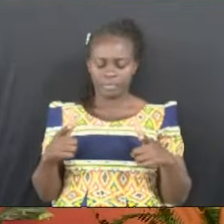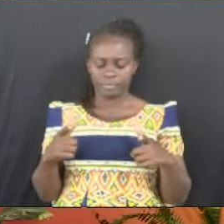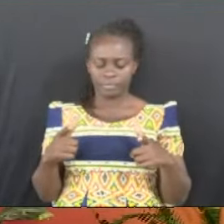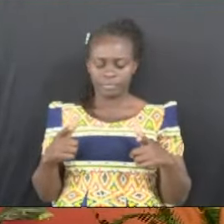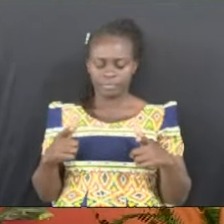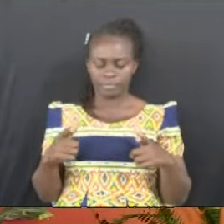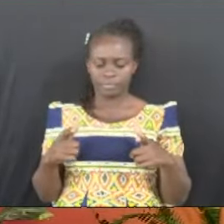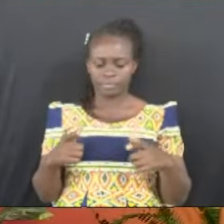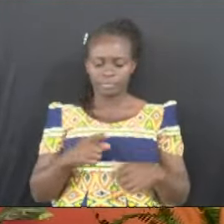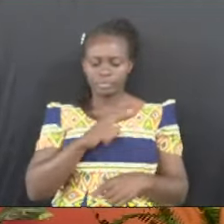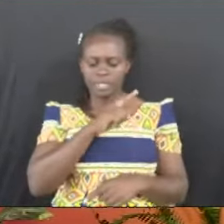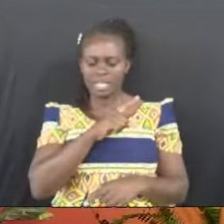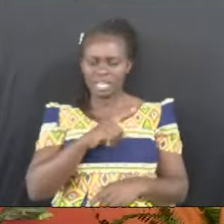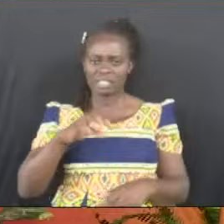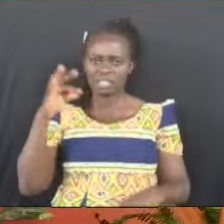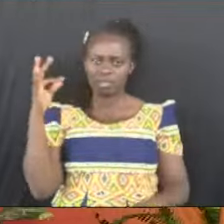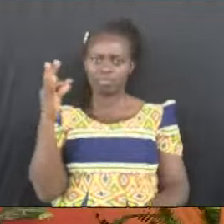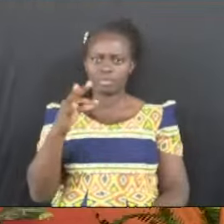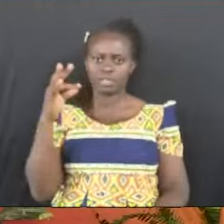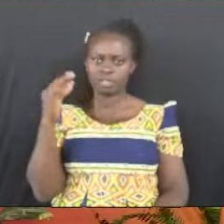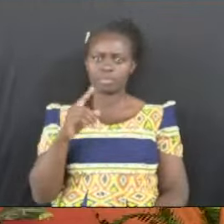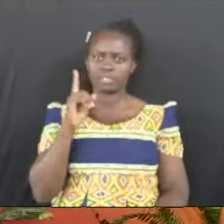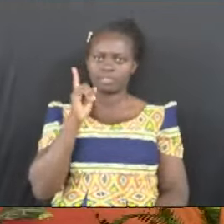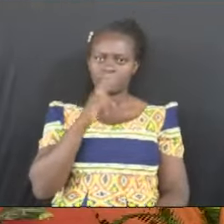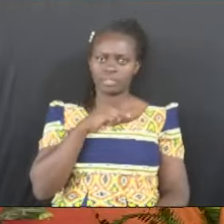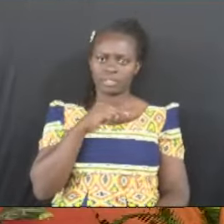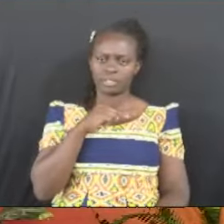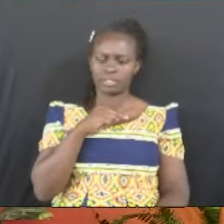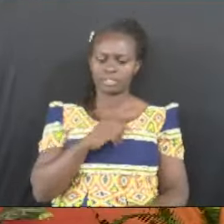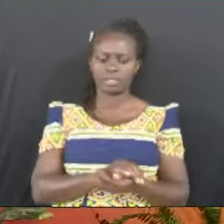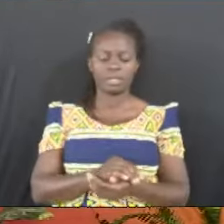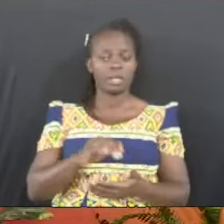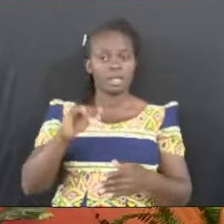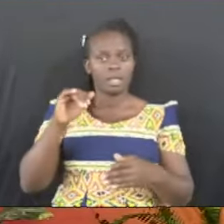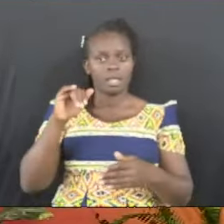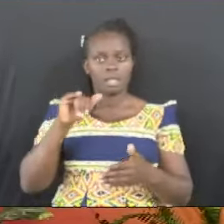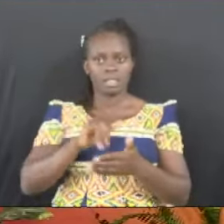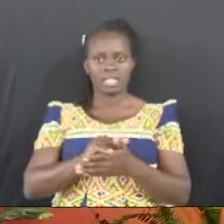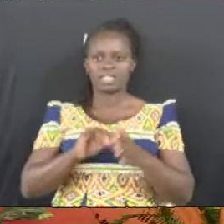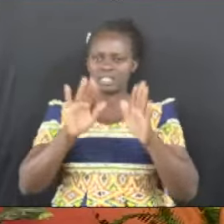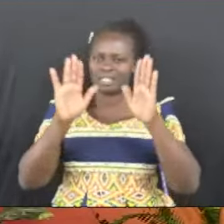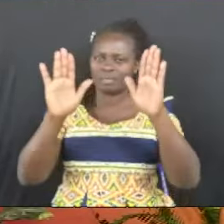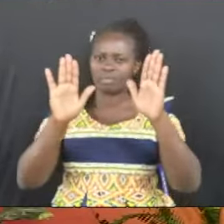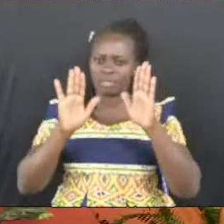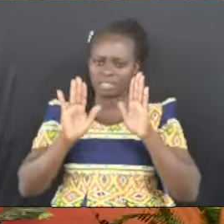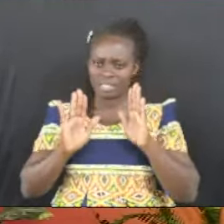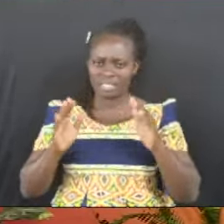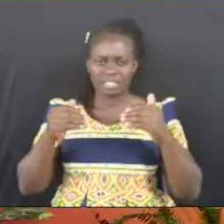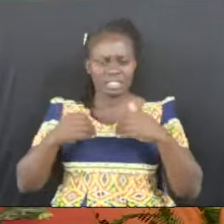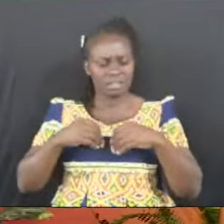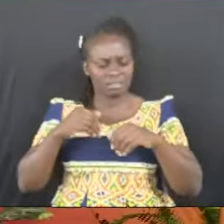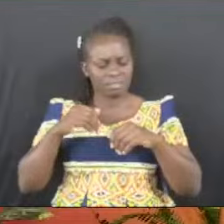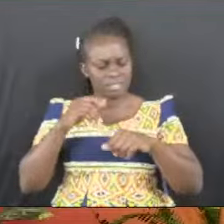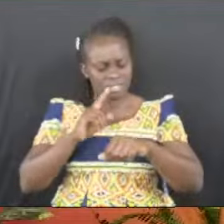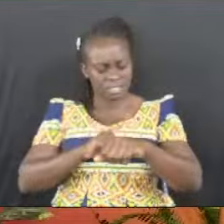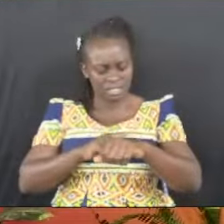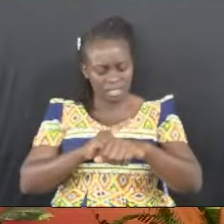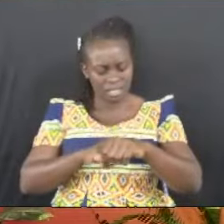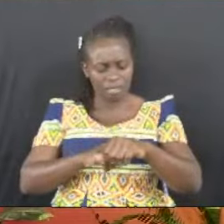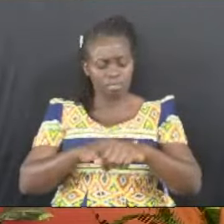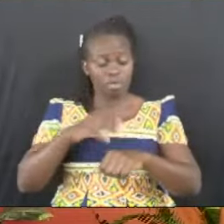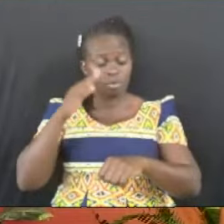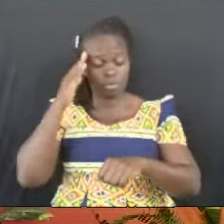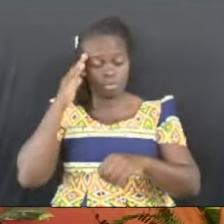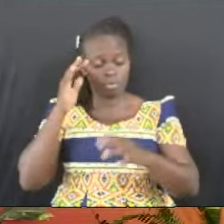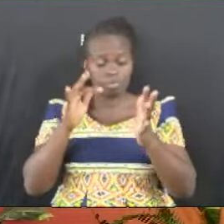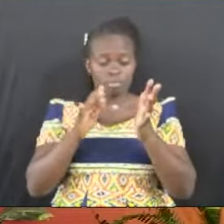He has spoken to us passionately that we should spend our time to know Jesus and